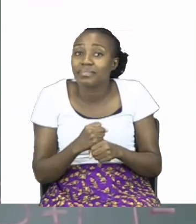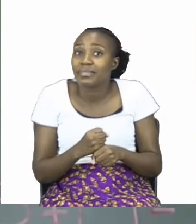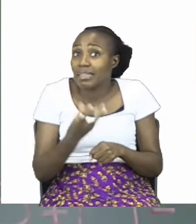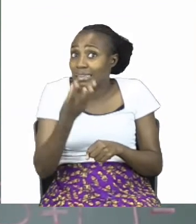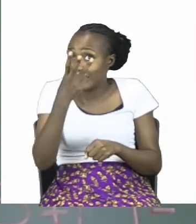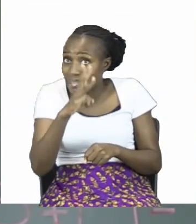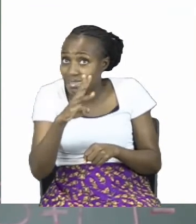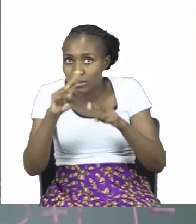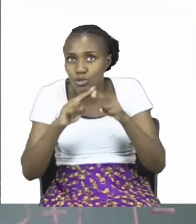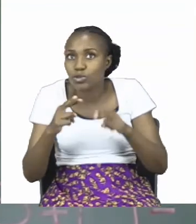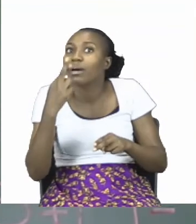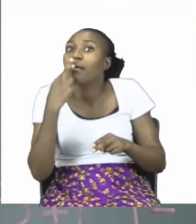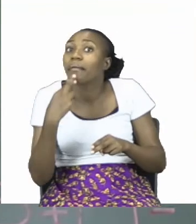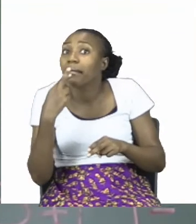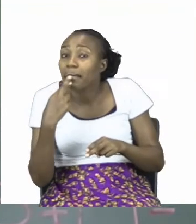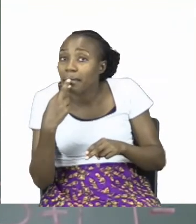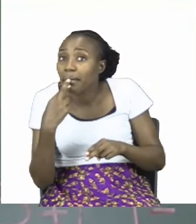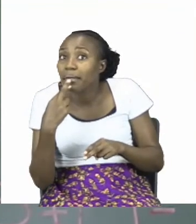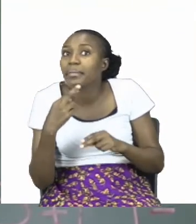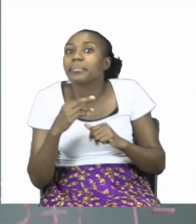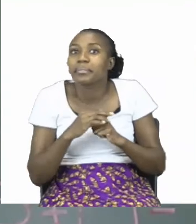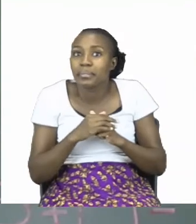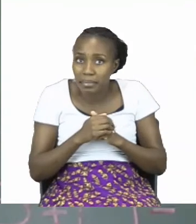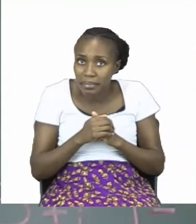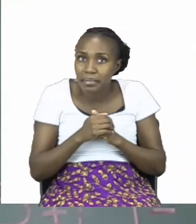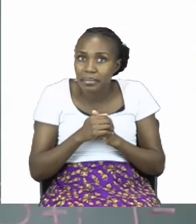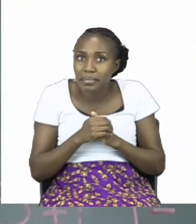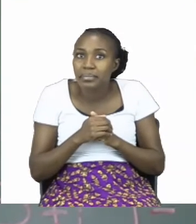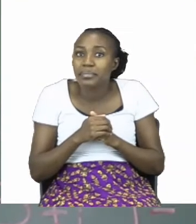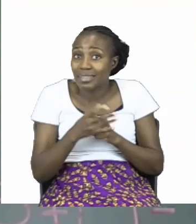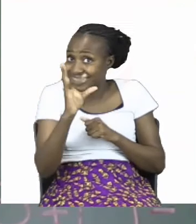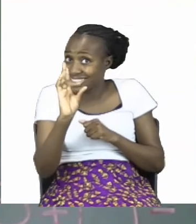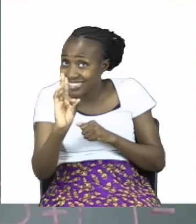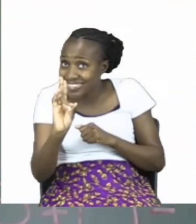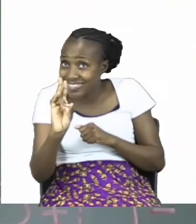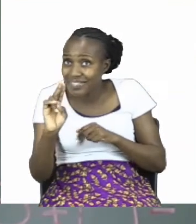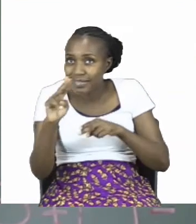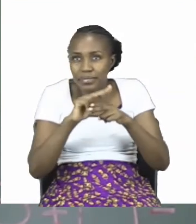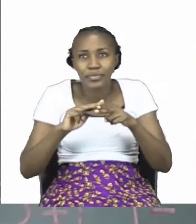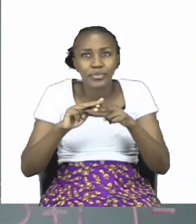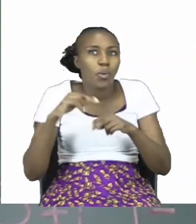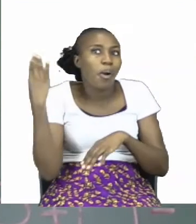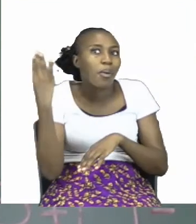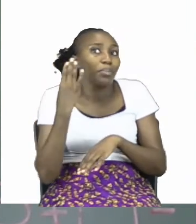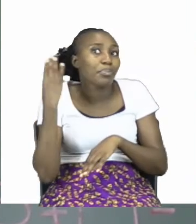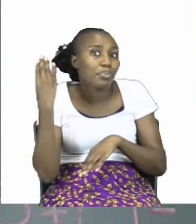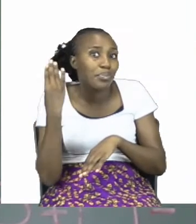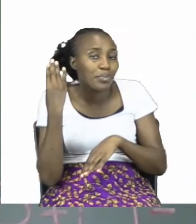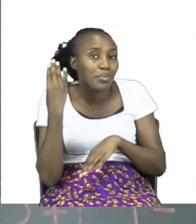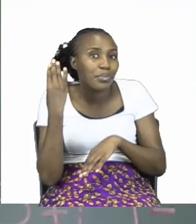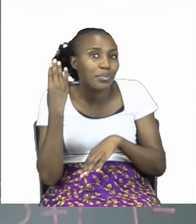your answer is 6, you're going to color it red. If your answer is 7, you're going to color